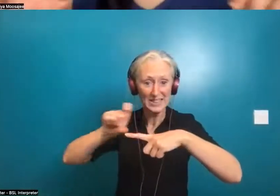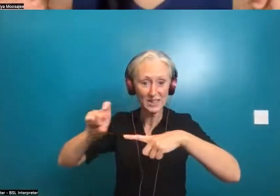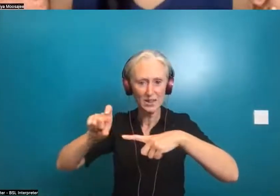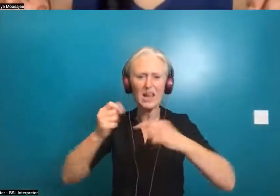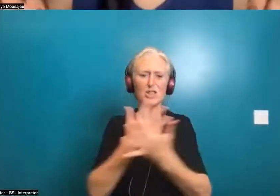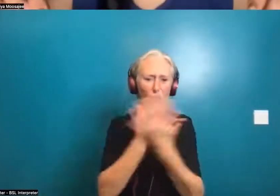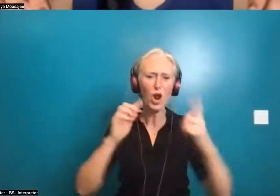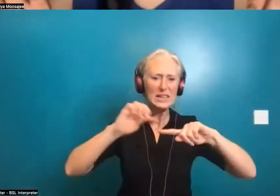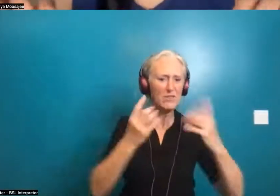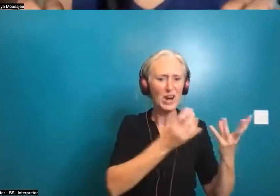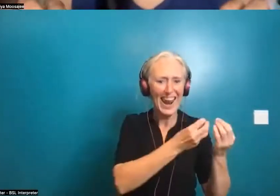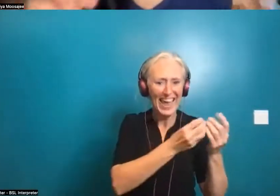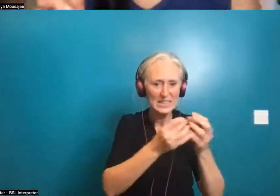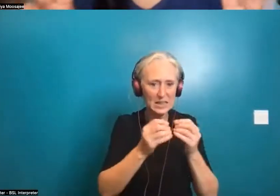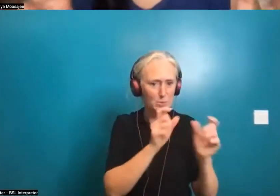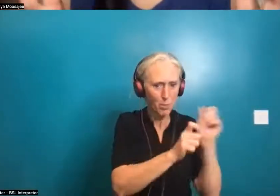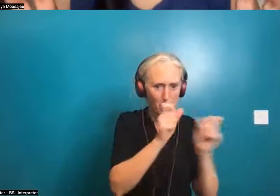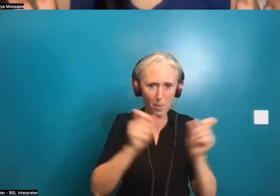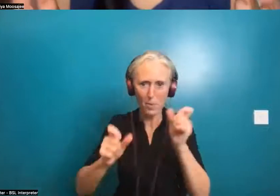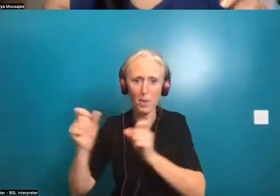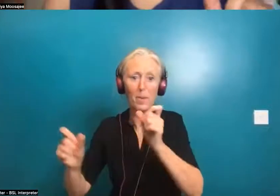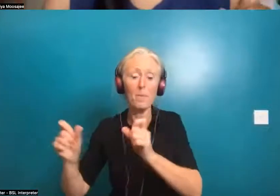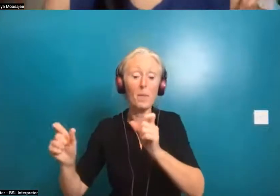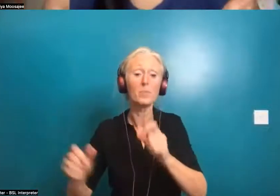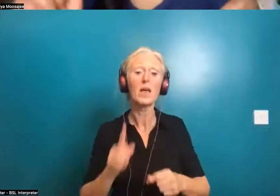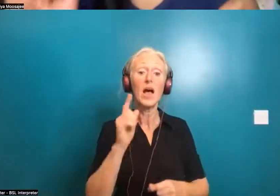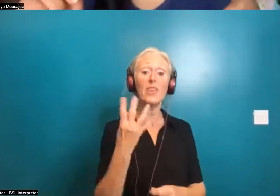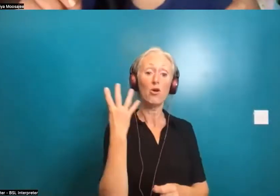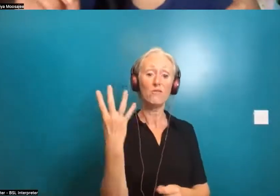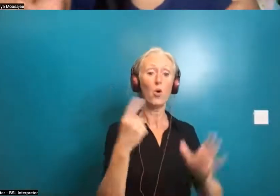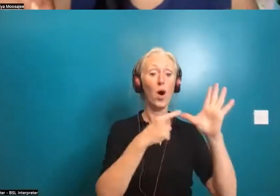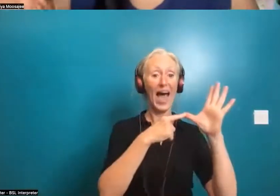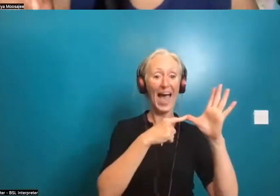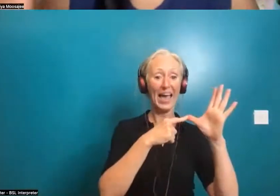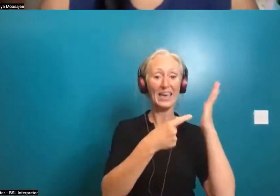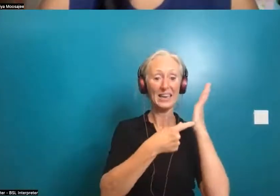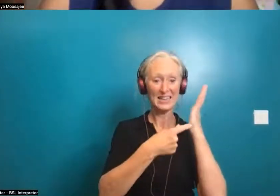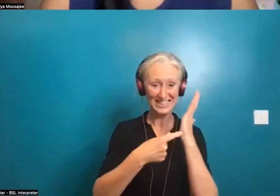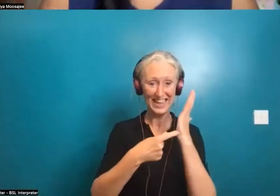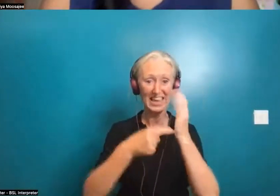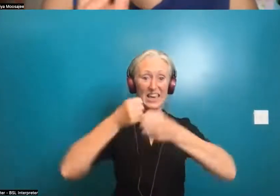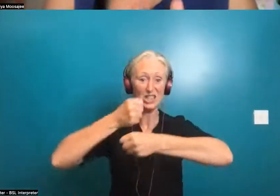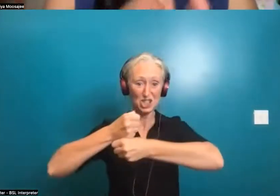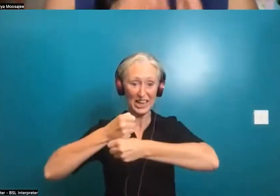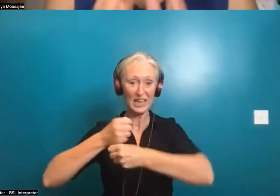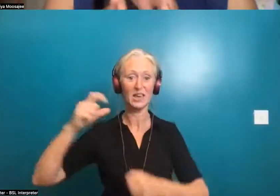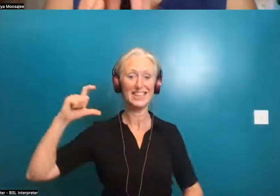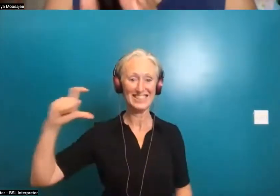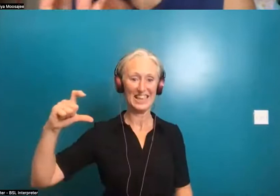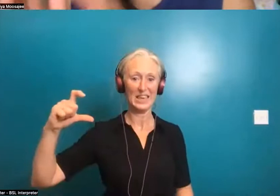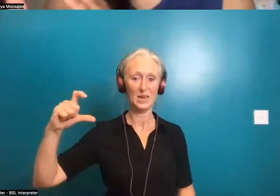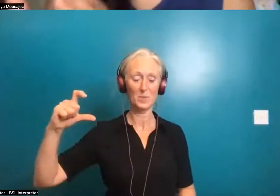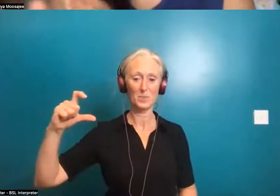composed of a string of letters, and there are only 4 letters, A, T, G, and C. And they're all